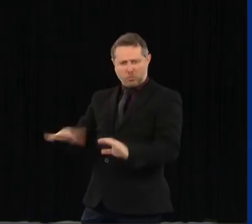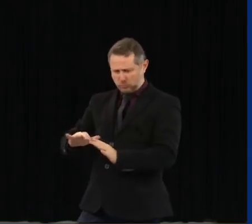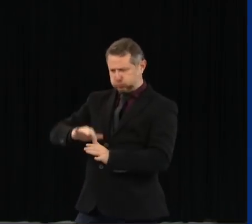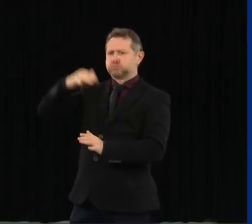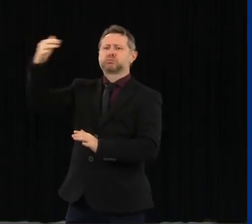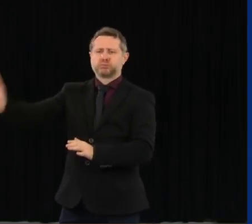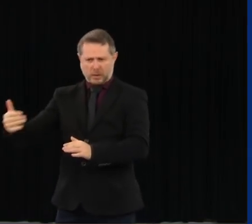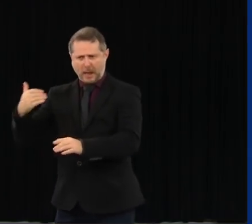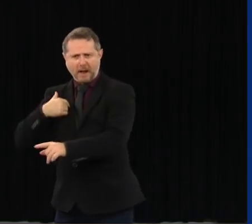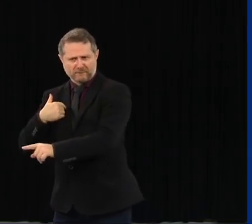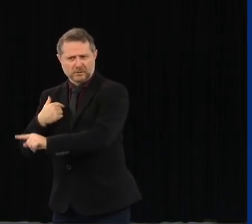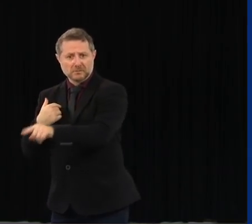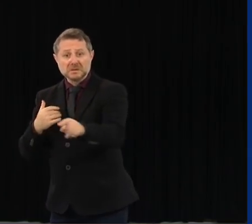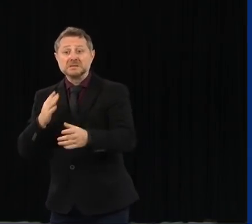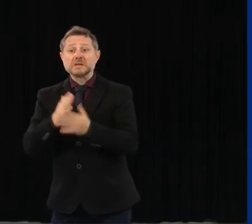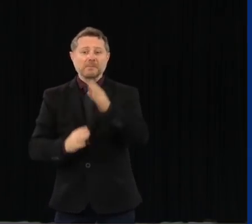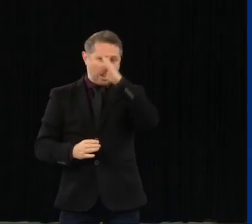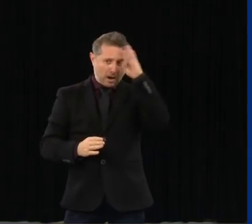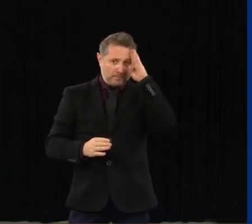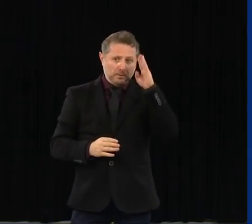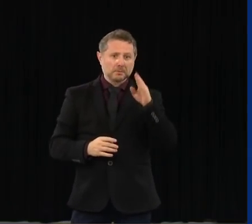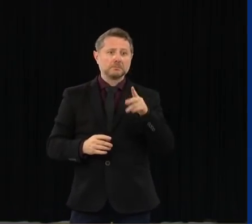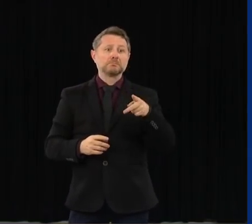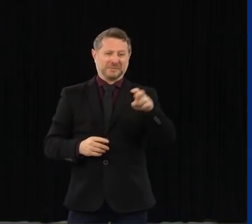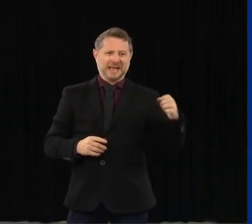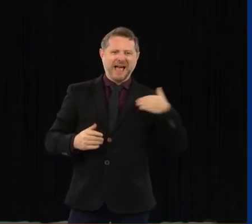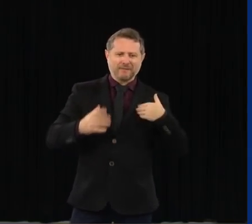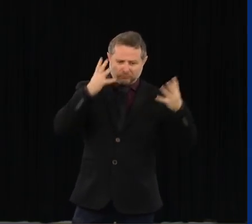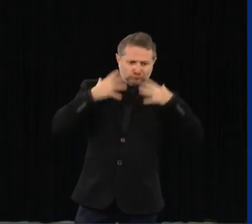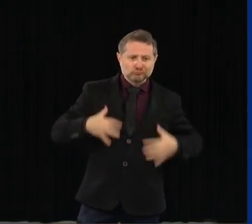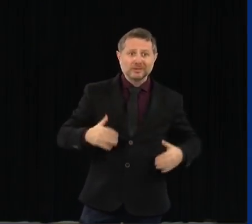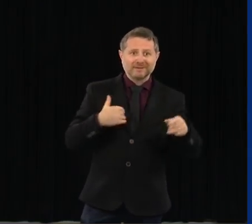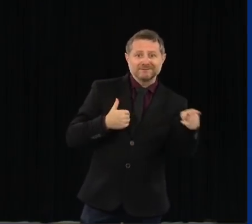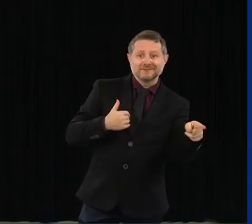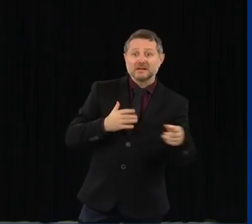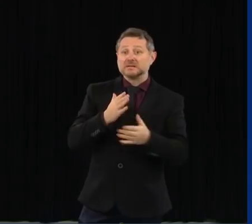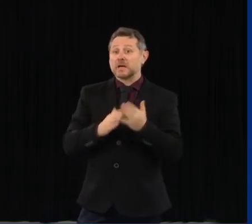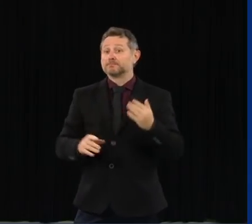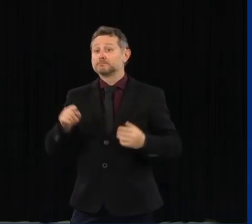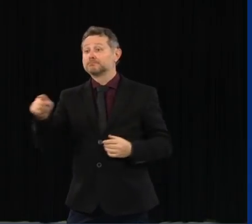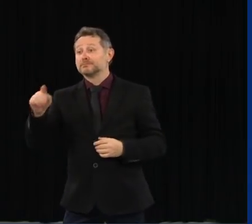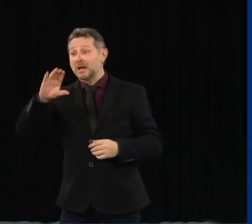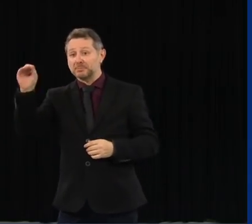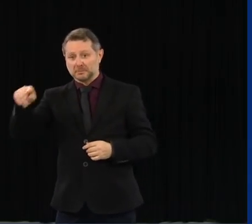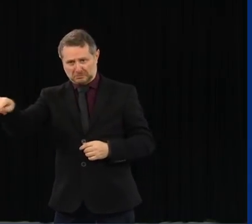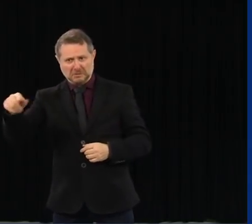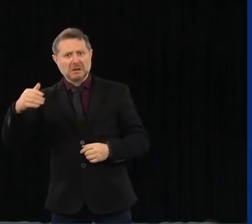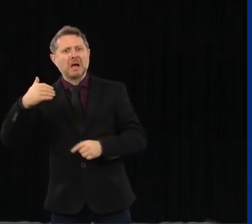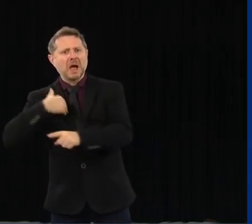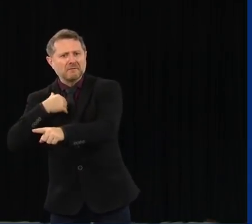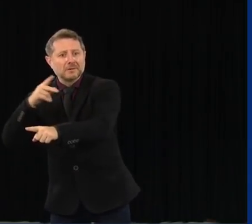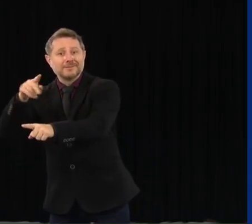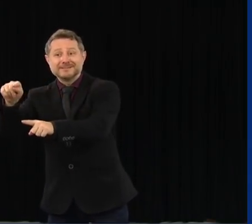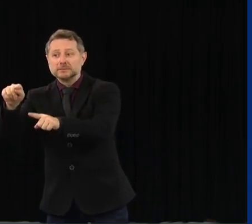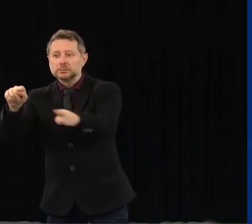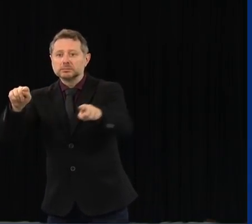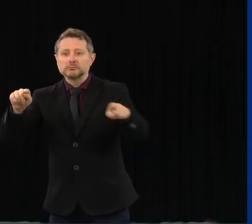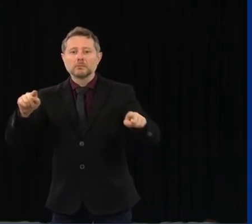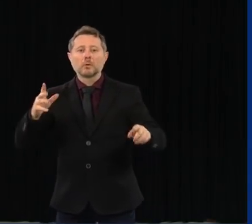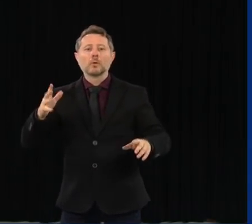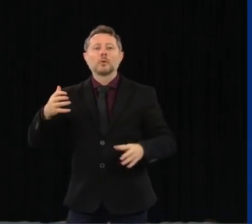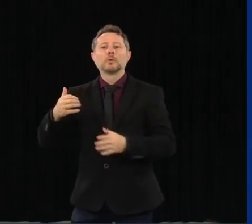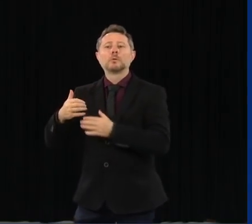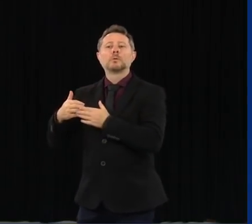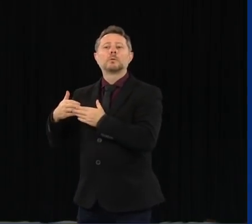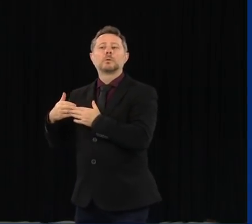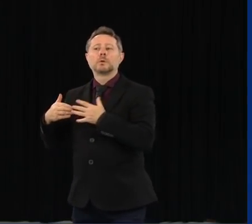that have PPE equipment. There are private sector companies that have PPE equipment that they are not using,